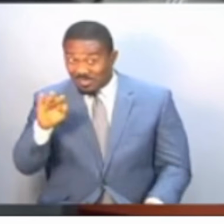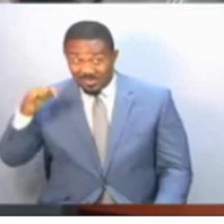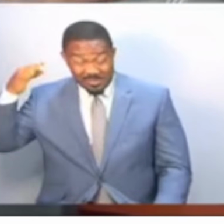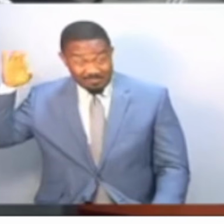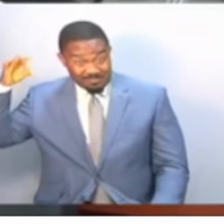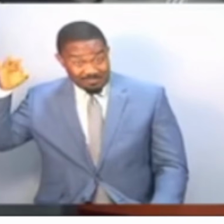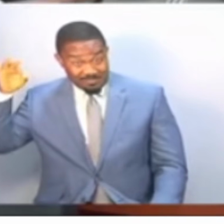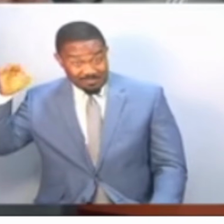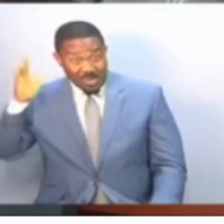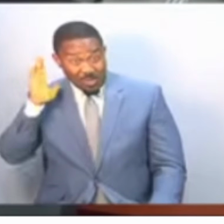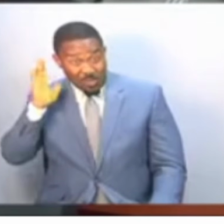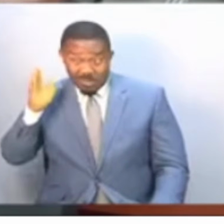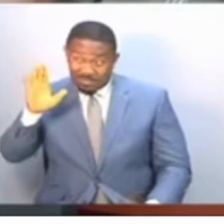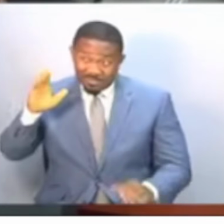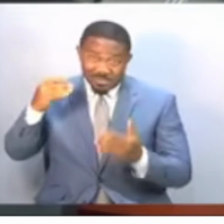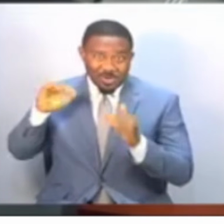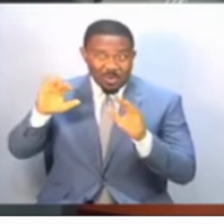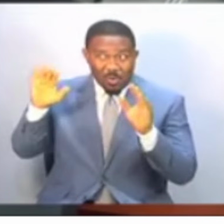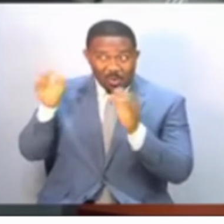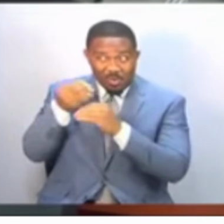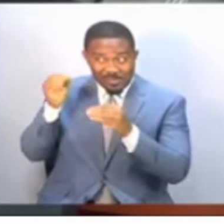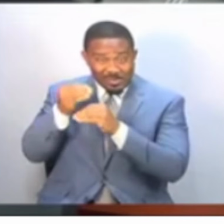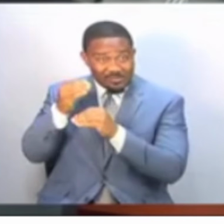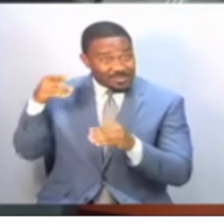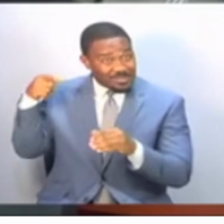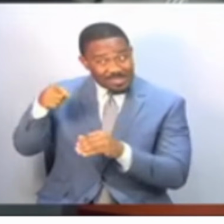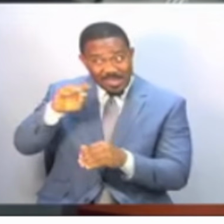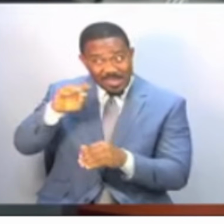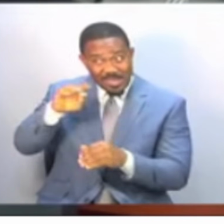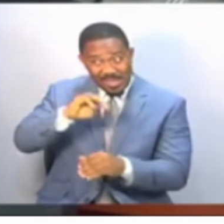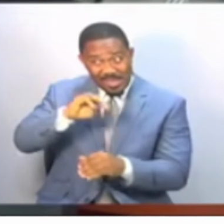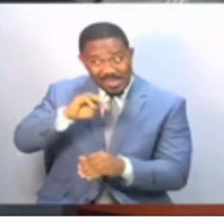in the offices of the members of Parliament.